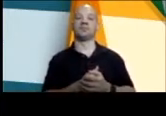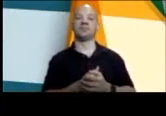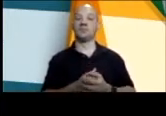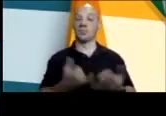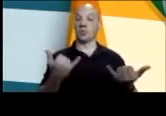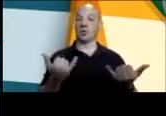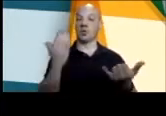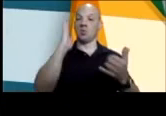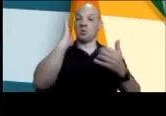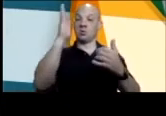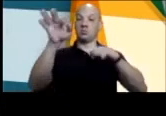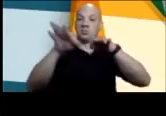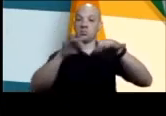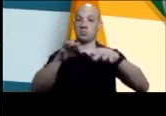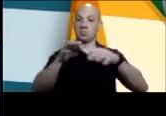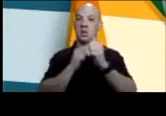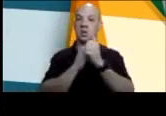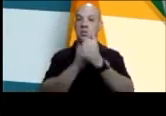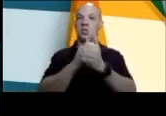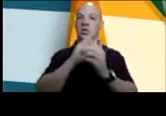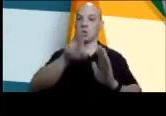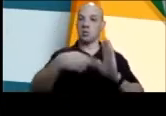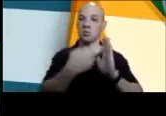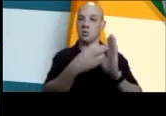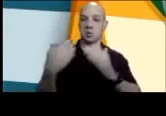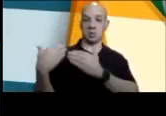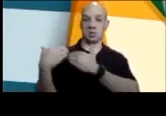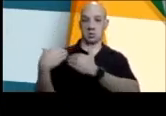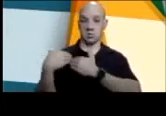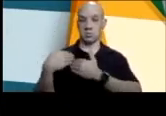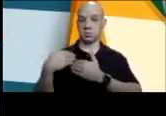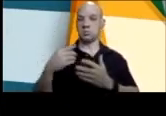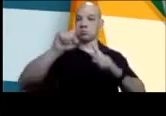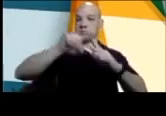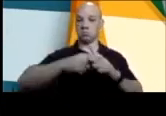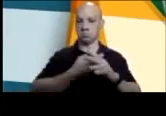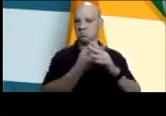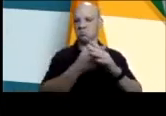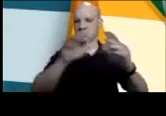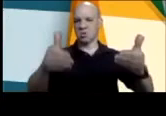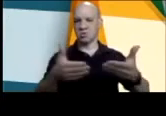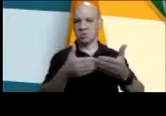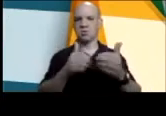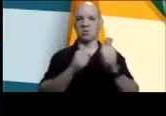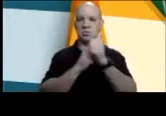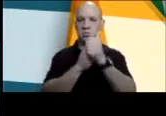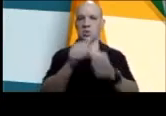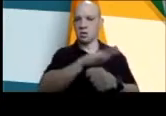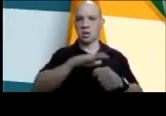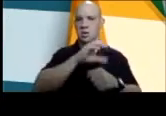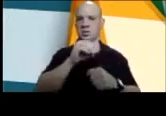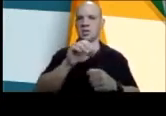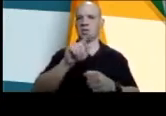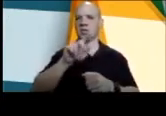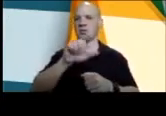Today we will discuss the compliance roles and responsibilities, the introduction to compliance areas and tools online, and